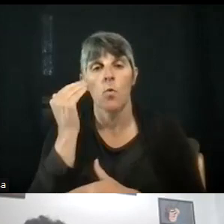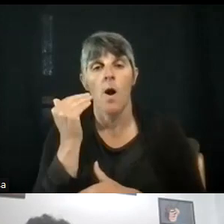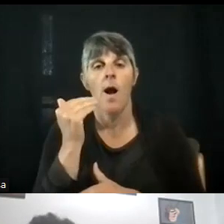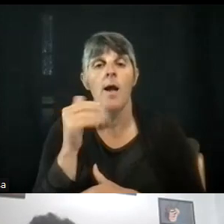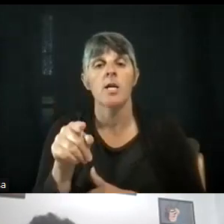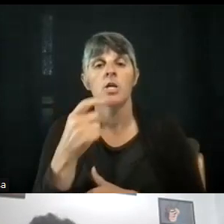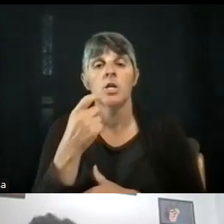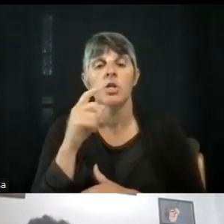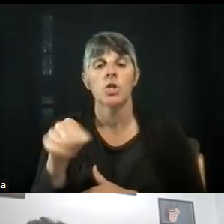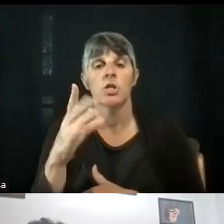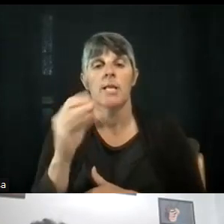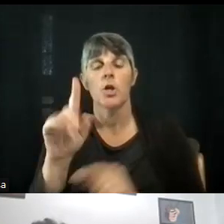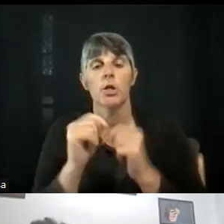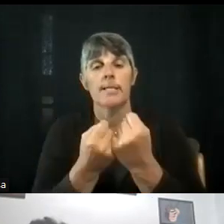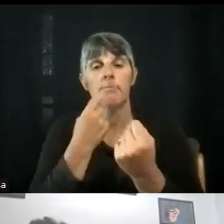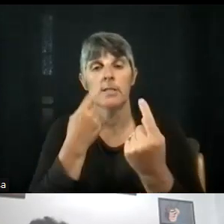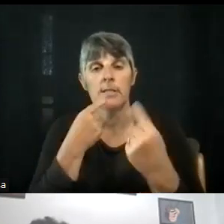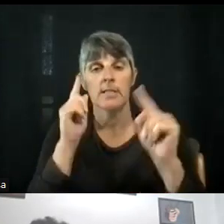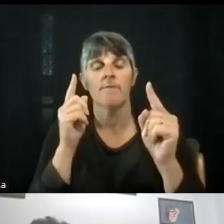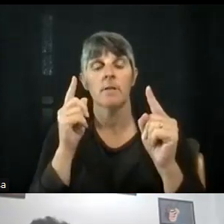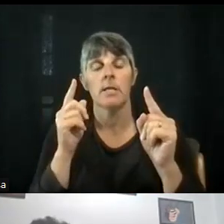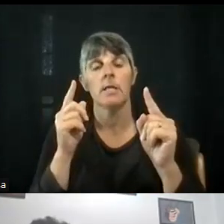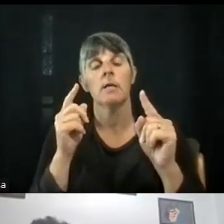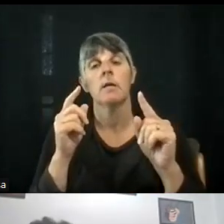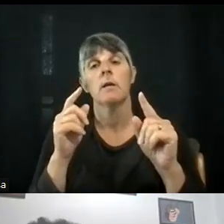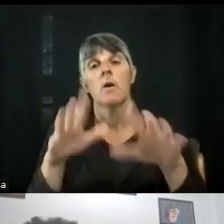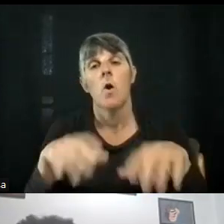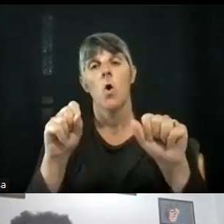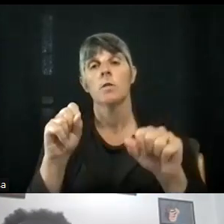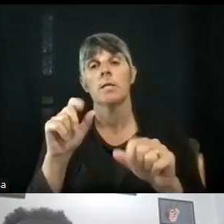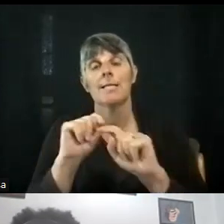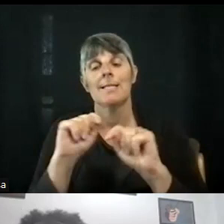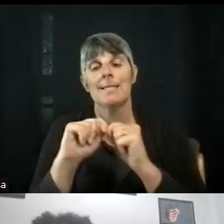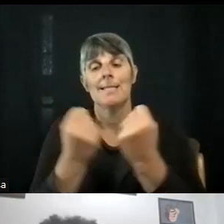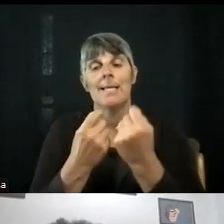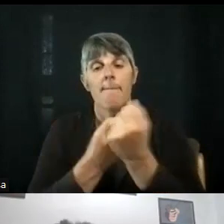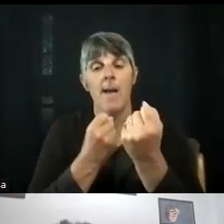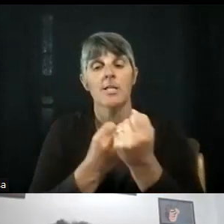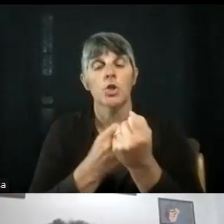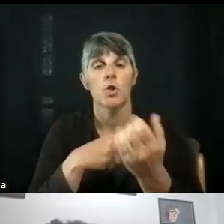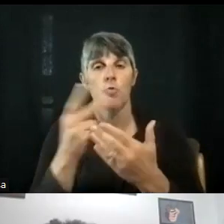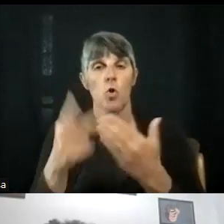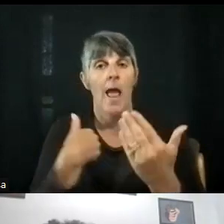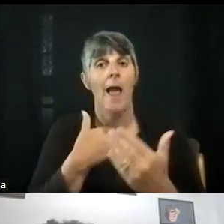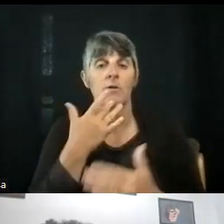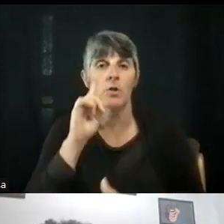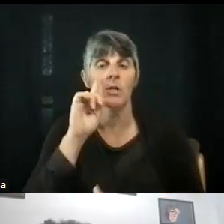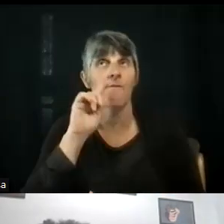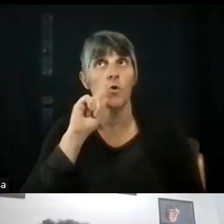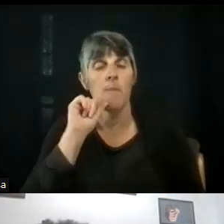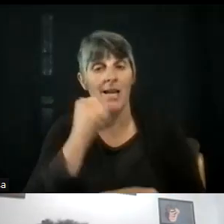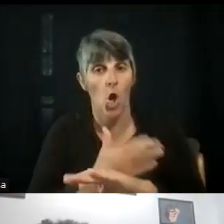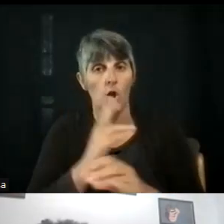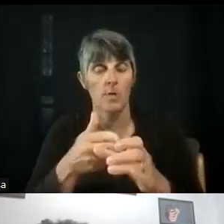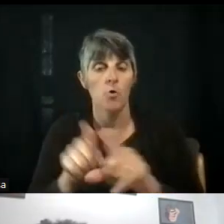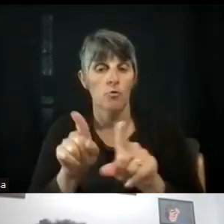she and her team just successfully put on a teen ambassador program, and I was fortunate enough for my daughter to participate,